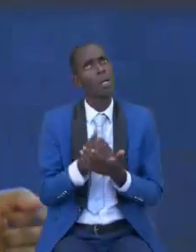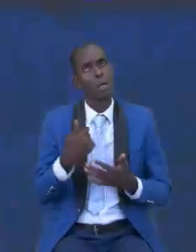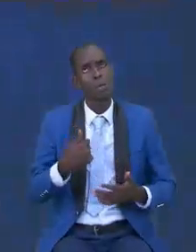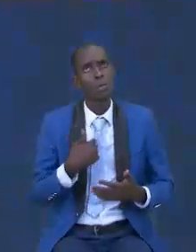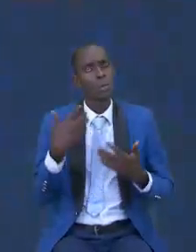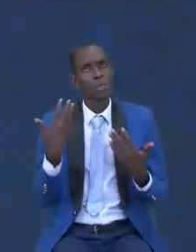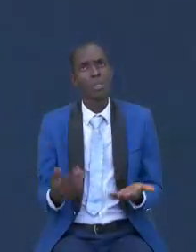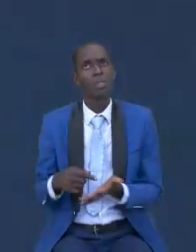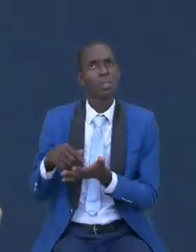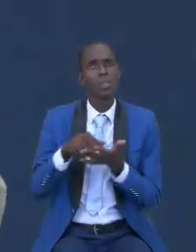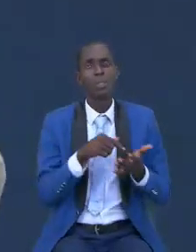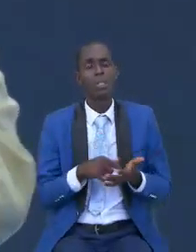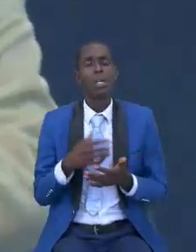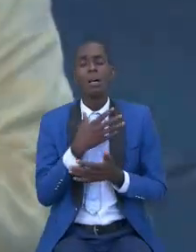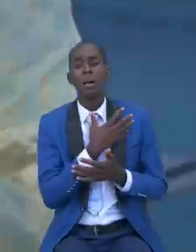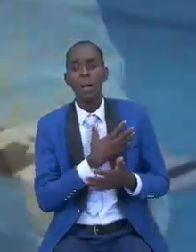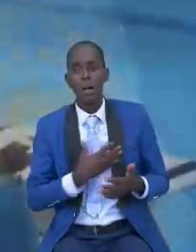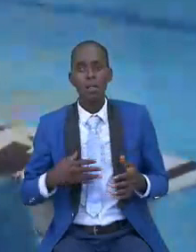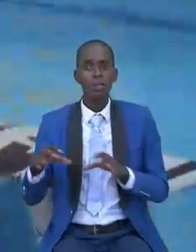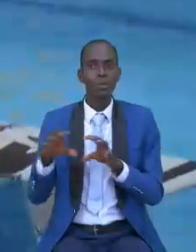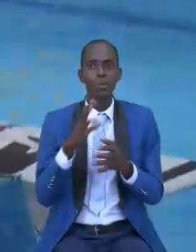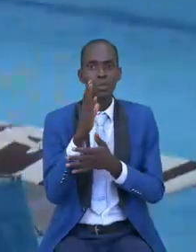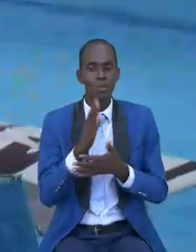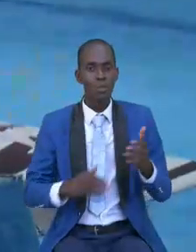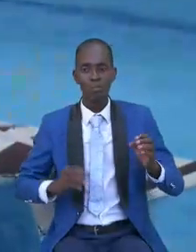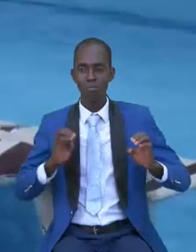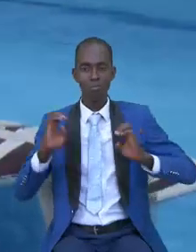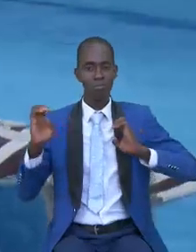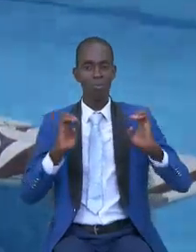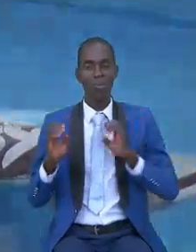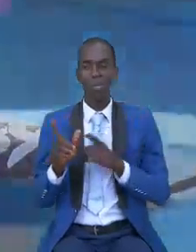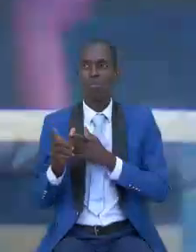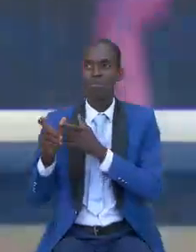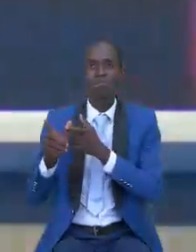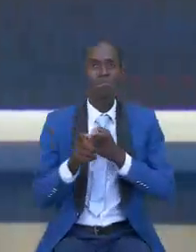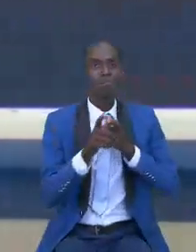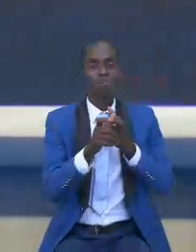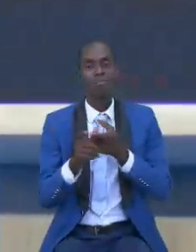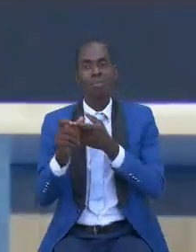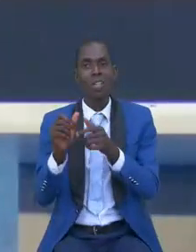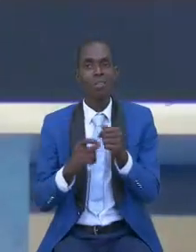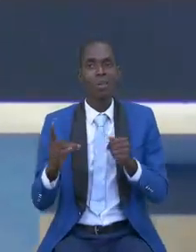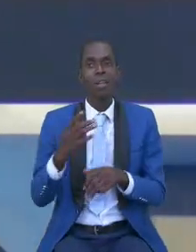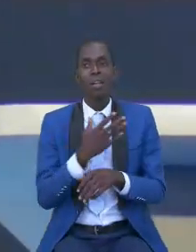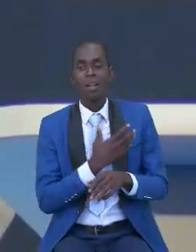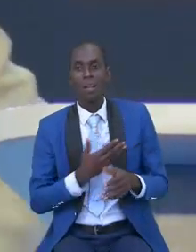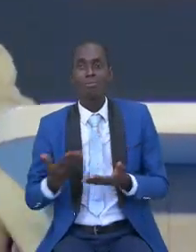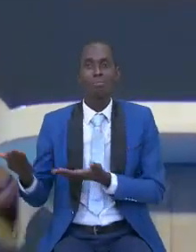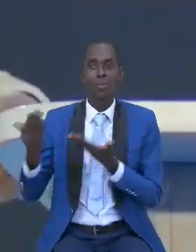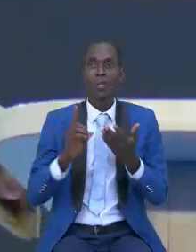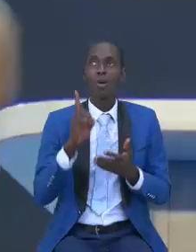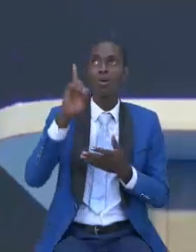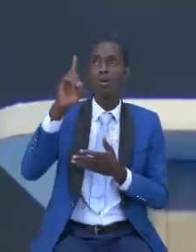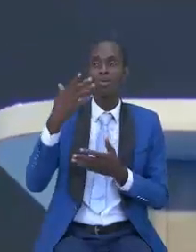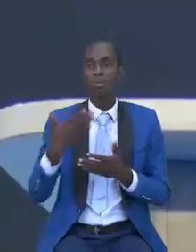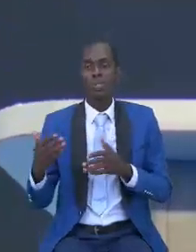of the altar. And then they're doing some gymnastic and running here, running there, and raising up this and raising up that, and